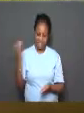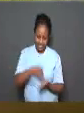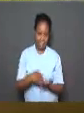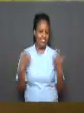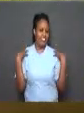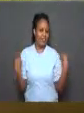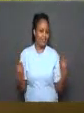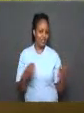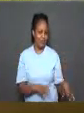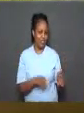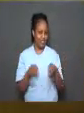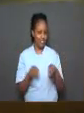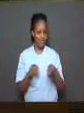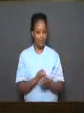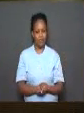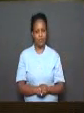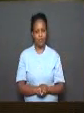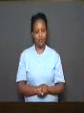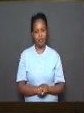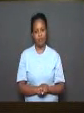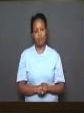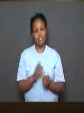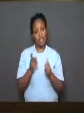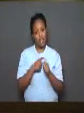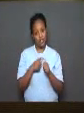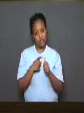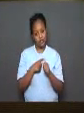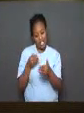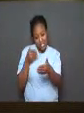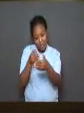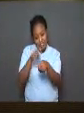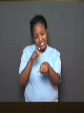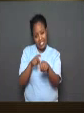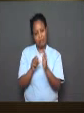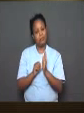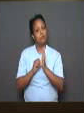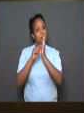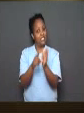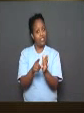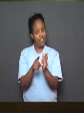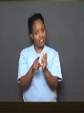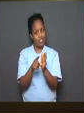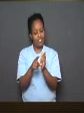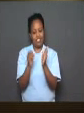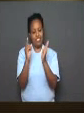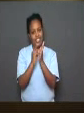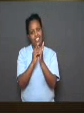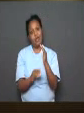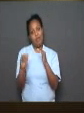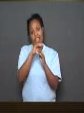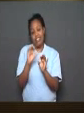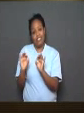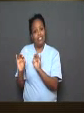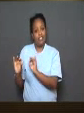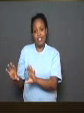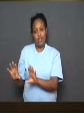Hello again, students. One fairly recent example of the absence